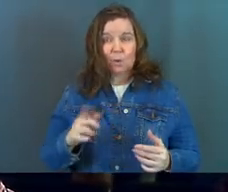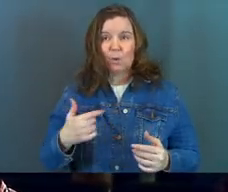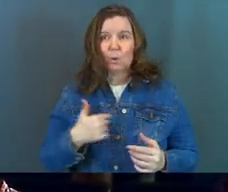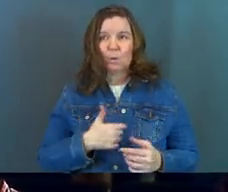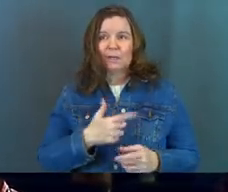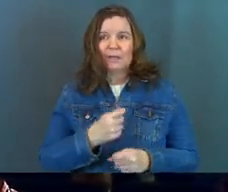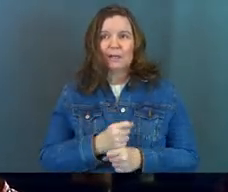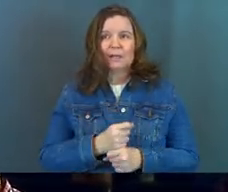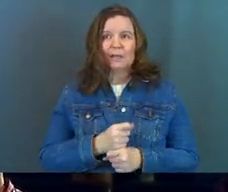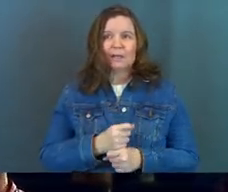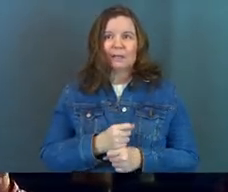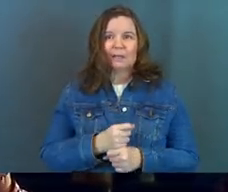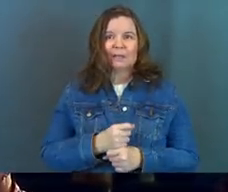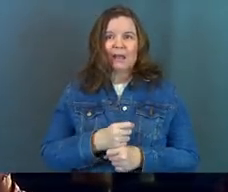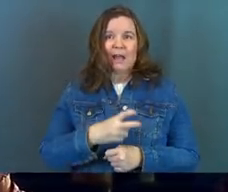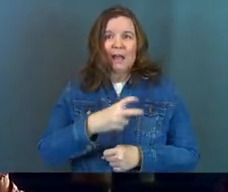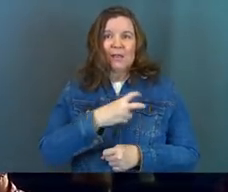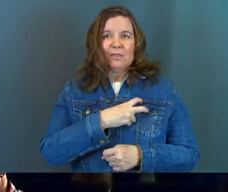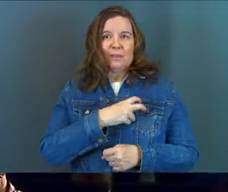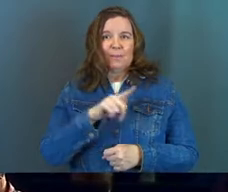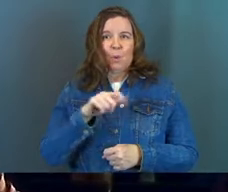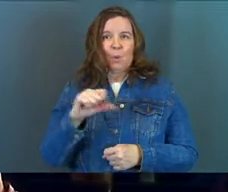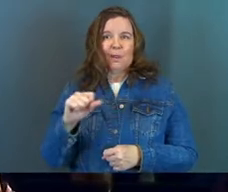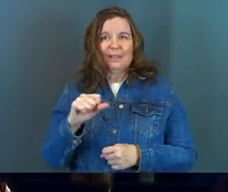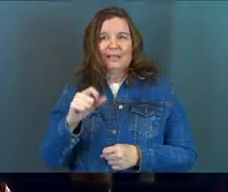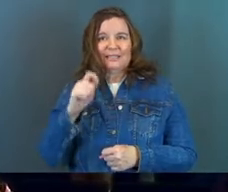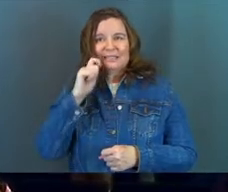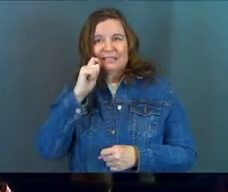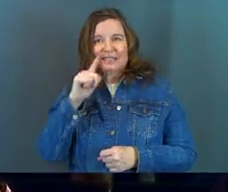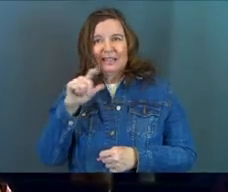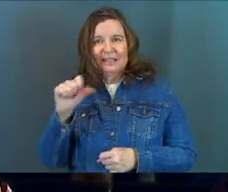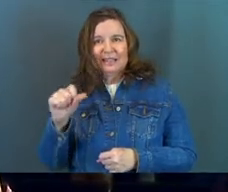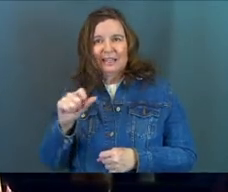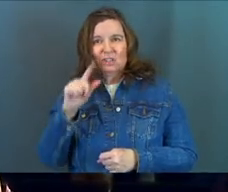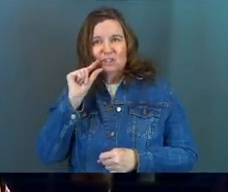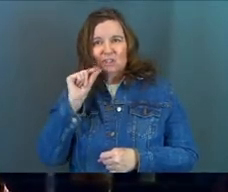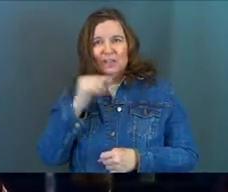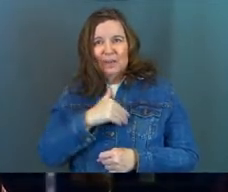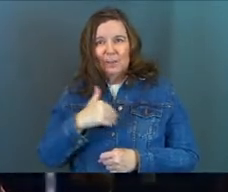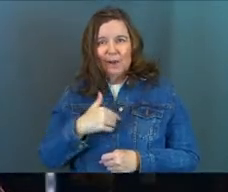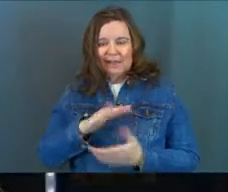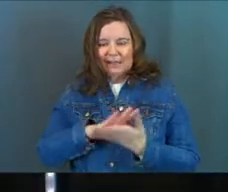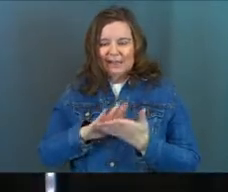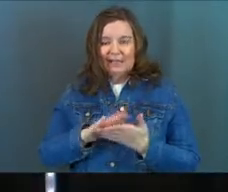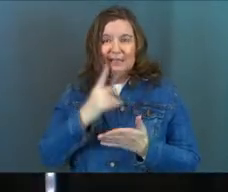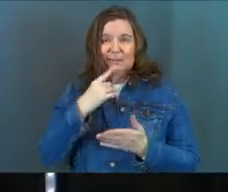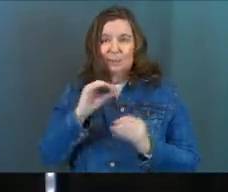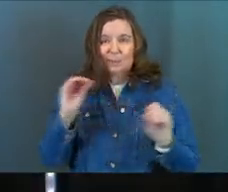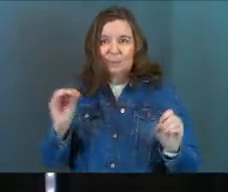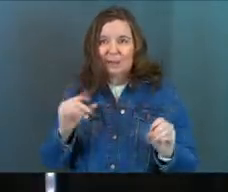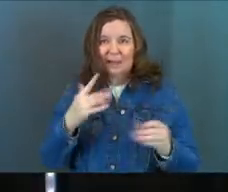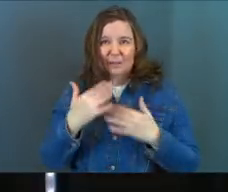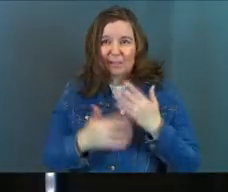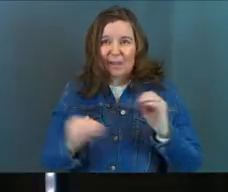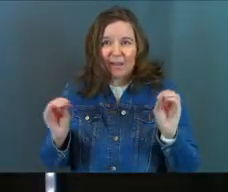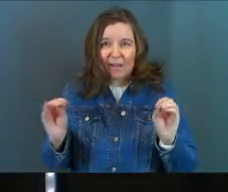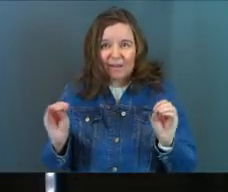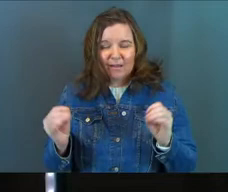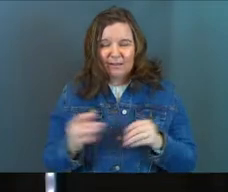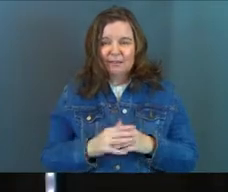like, we get the boneless, skinless chicken breast at the store and, like, everything's nice and clean and I don't want to see any red on it like there was ever blood